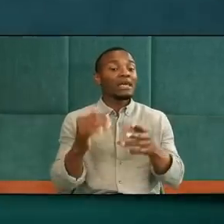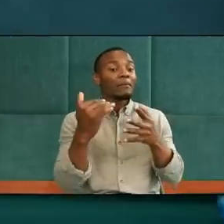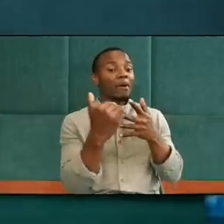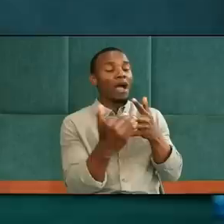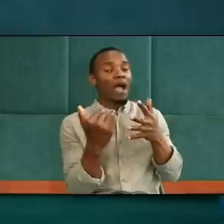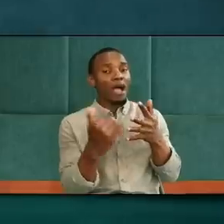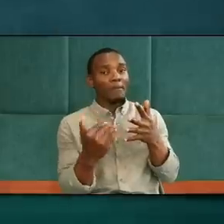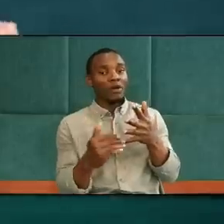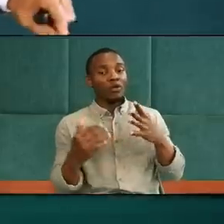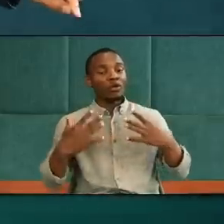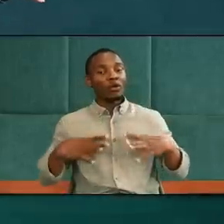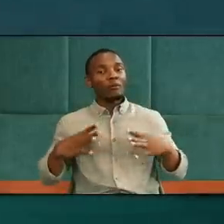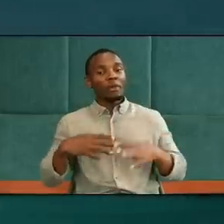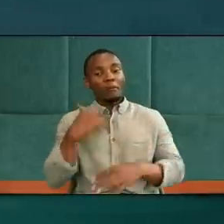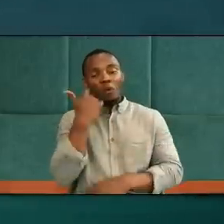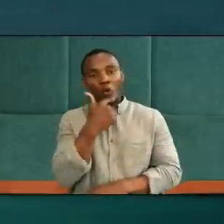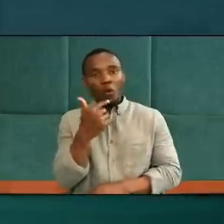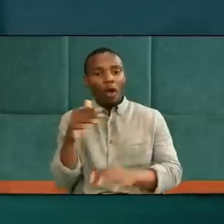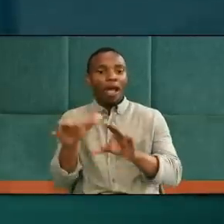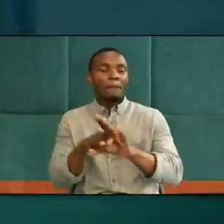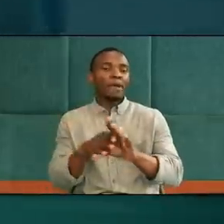are part of the team.